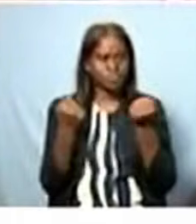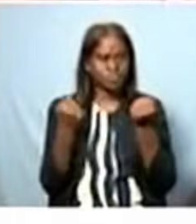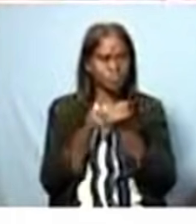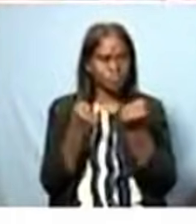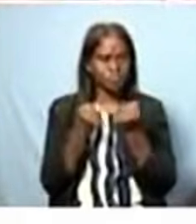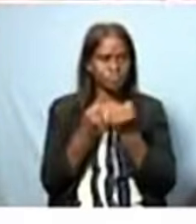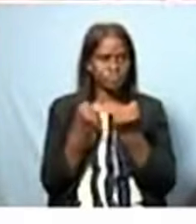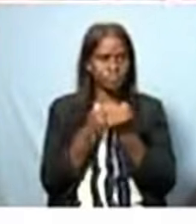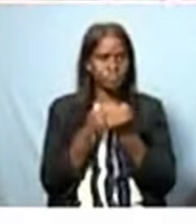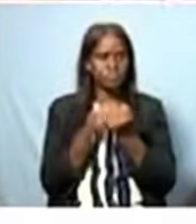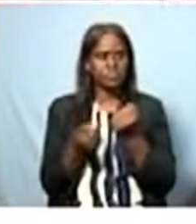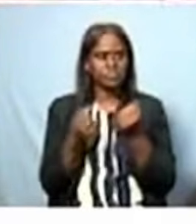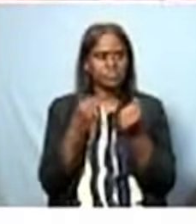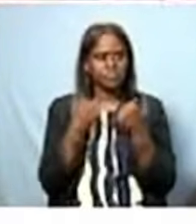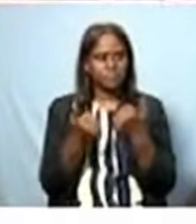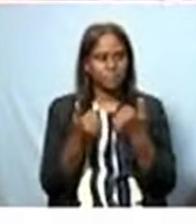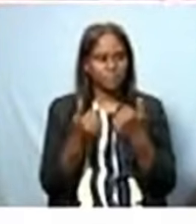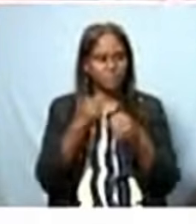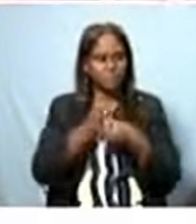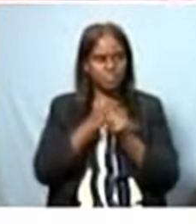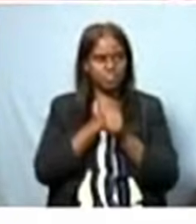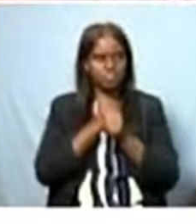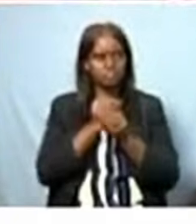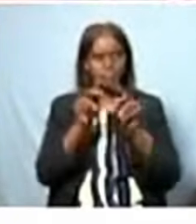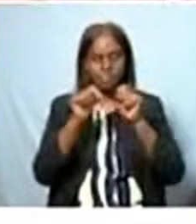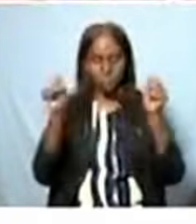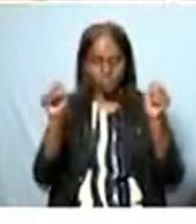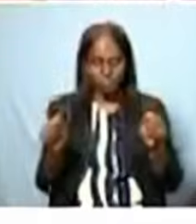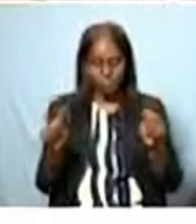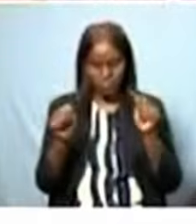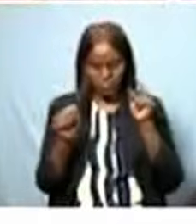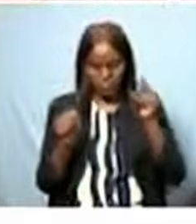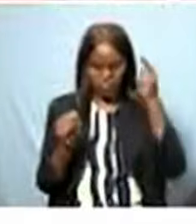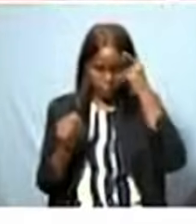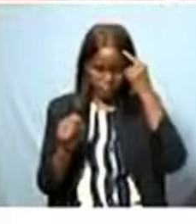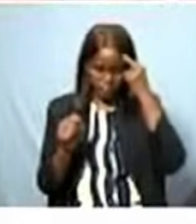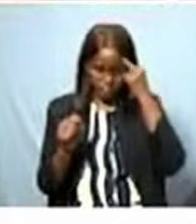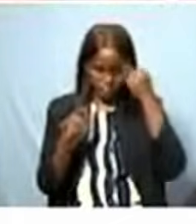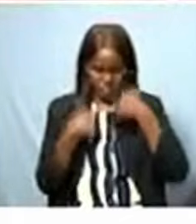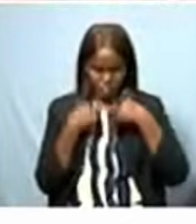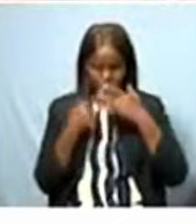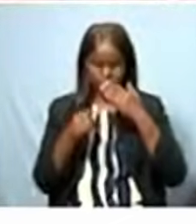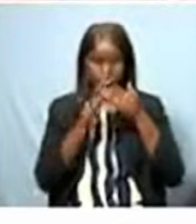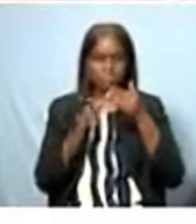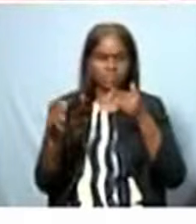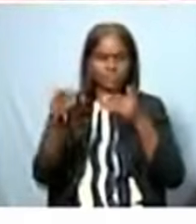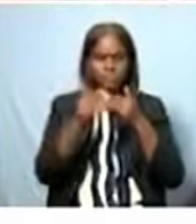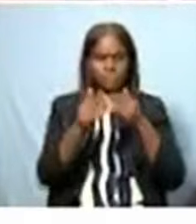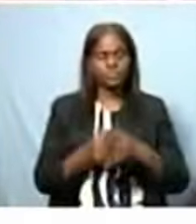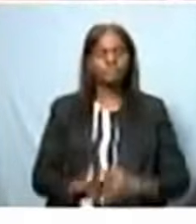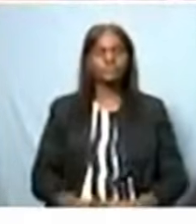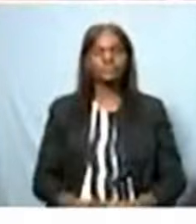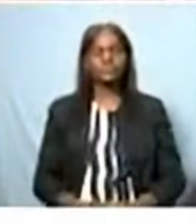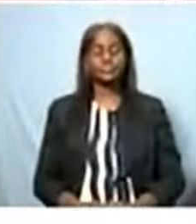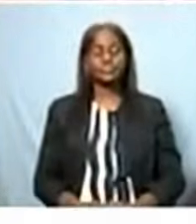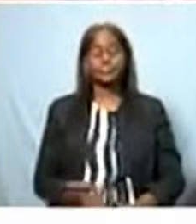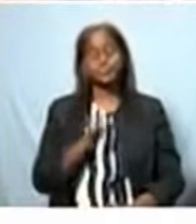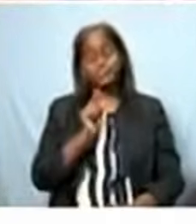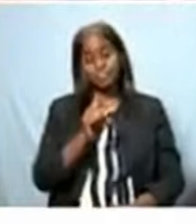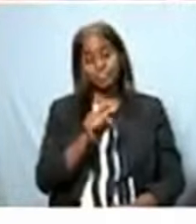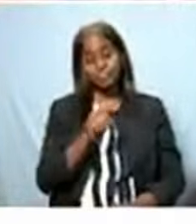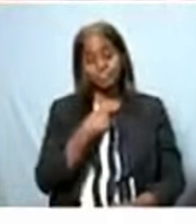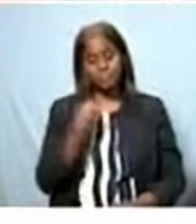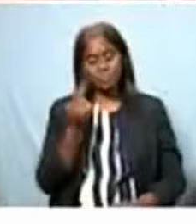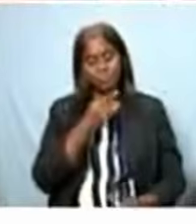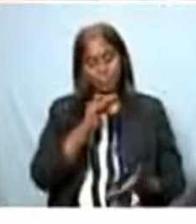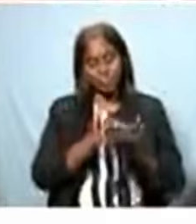seconded, really are late to the table because this government has gone ahead. With this, I would love to put